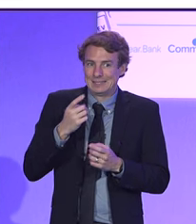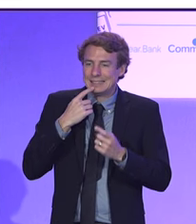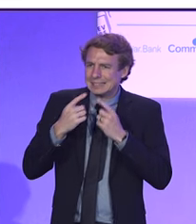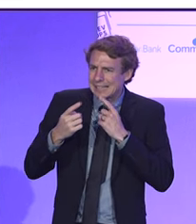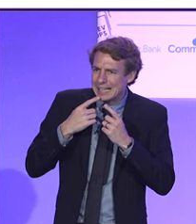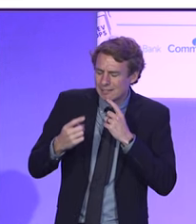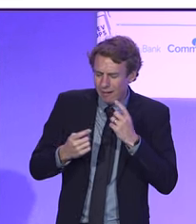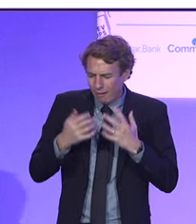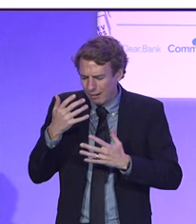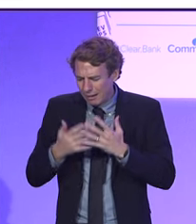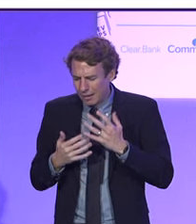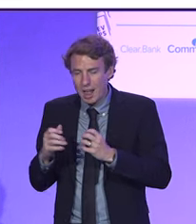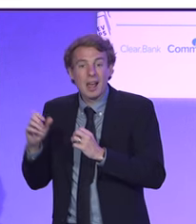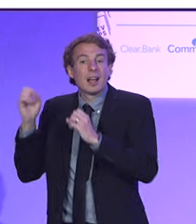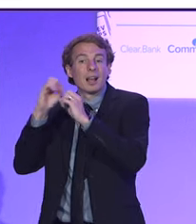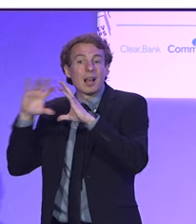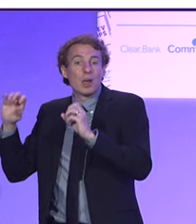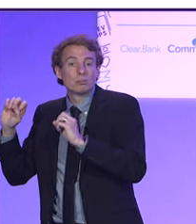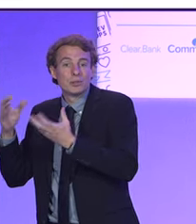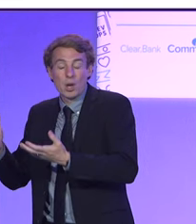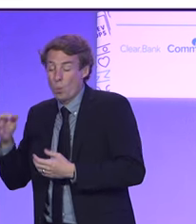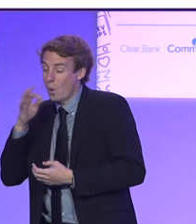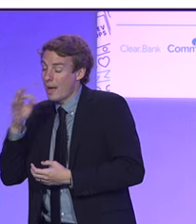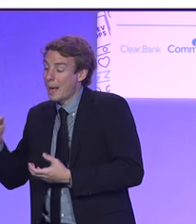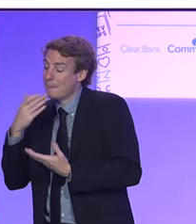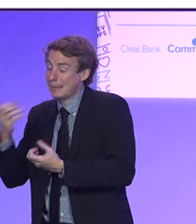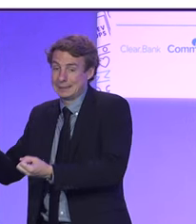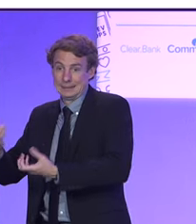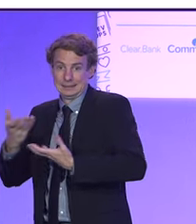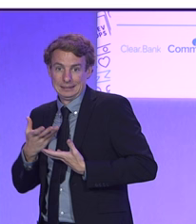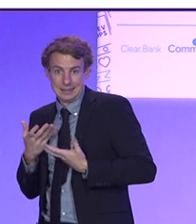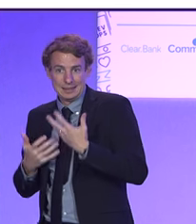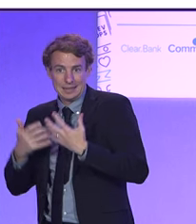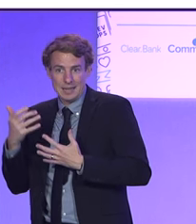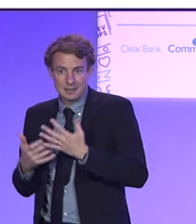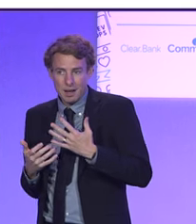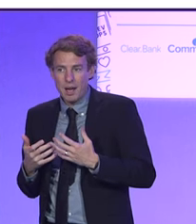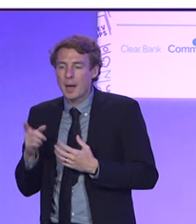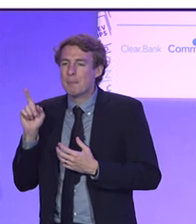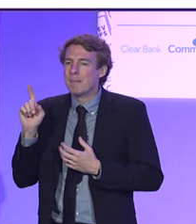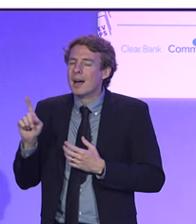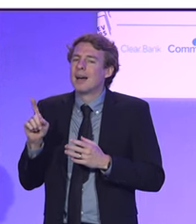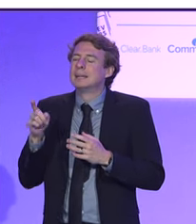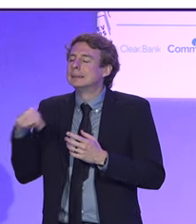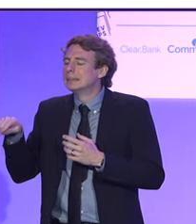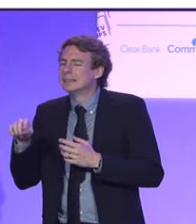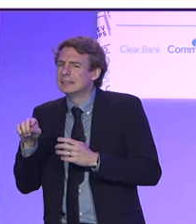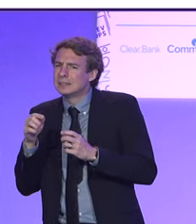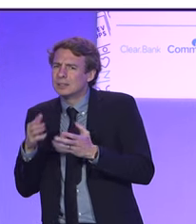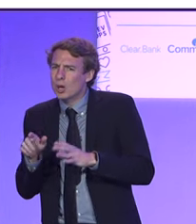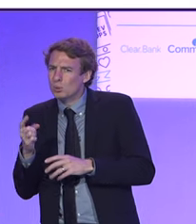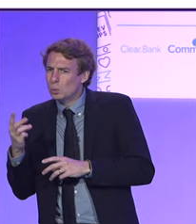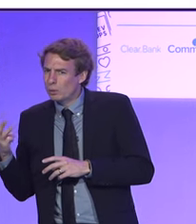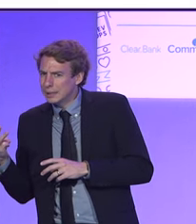cloud provider, is tricky. It's tricky because they don't all count the same things in the same way. There is another thing